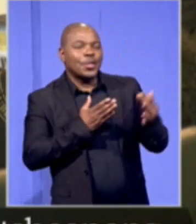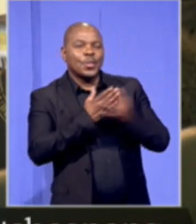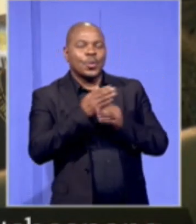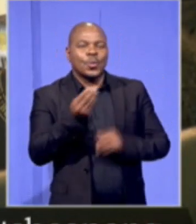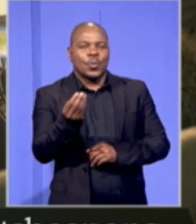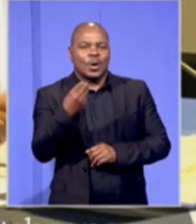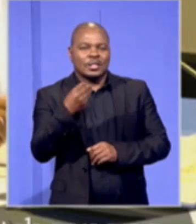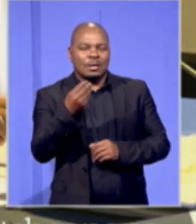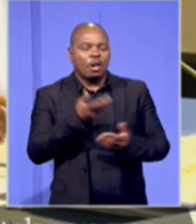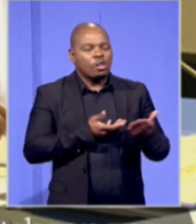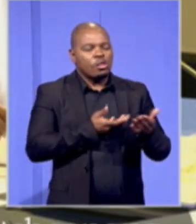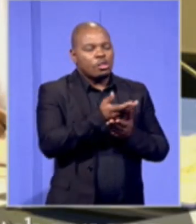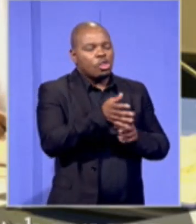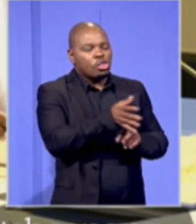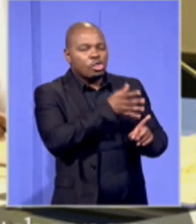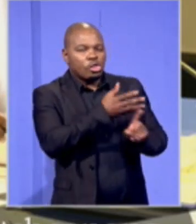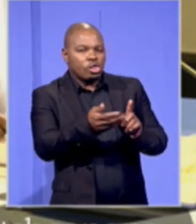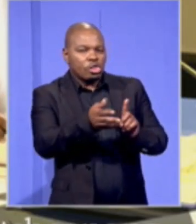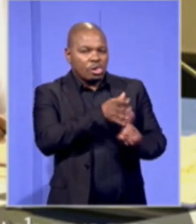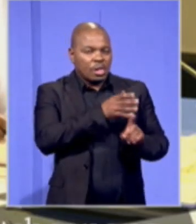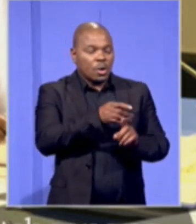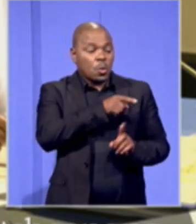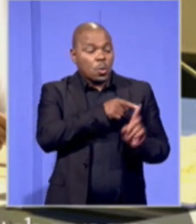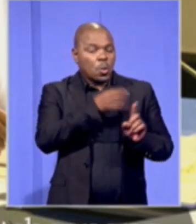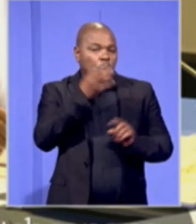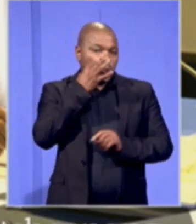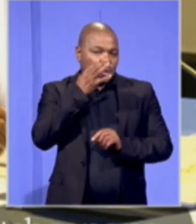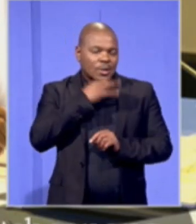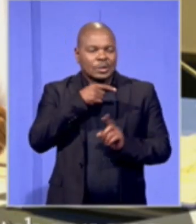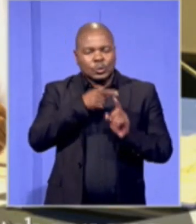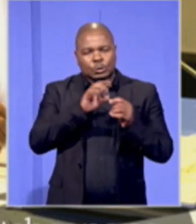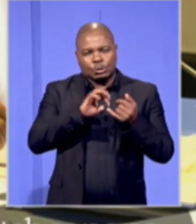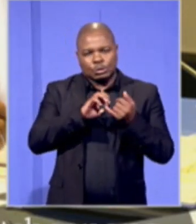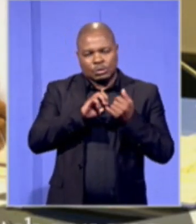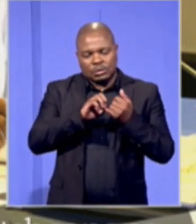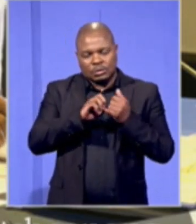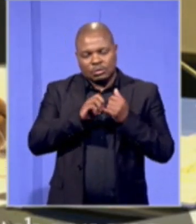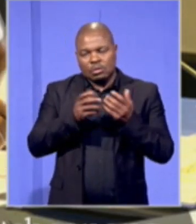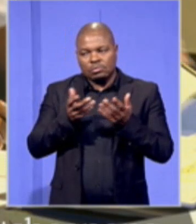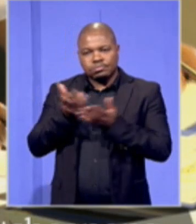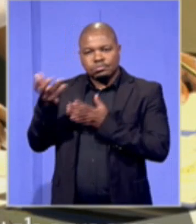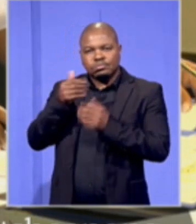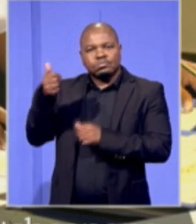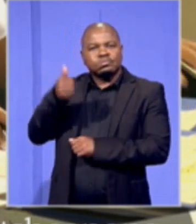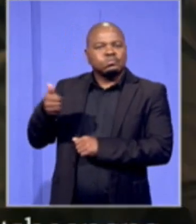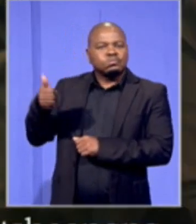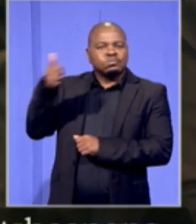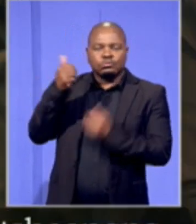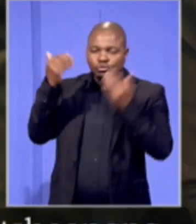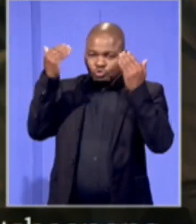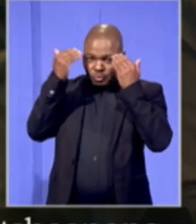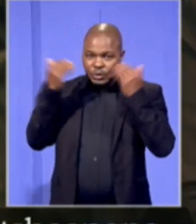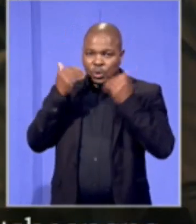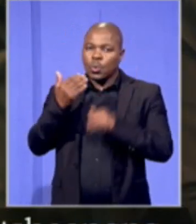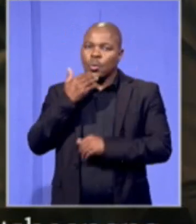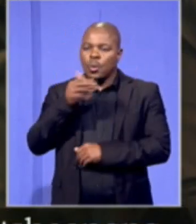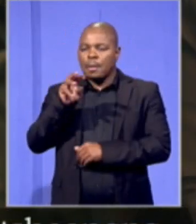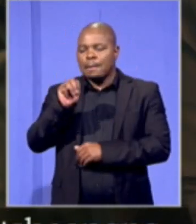tsa thobalano tseo di tlalewang ha di supa ha ane a di arolelana le hloho ya baahlodi e leng